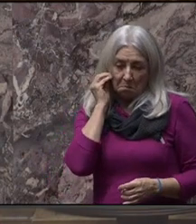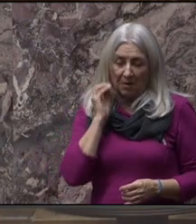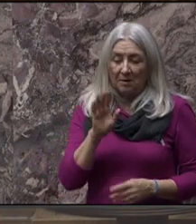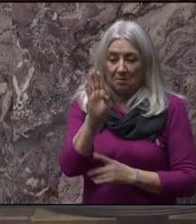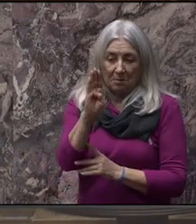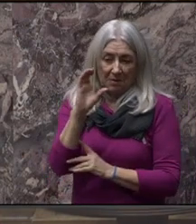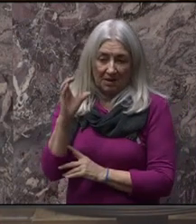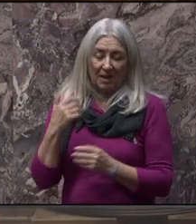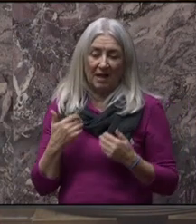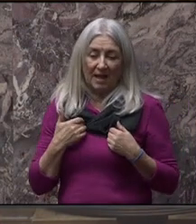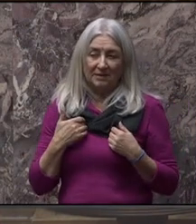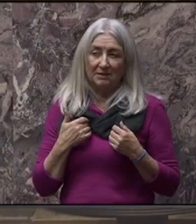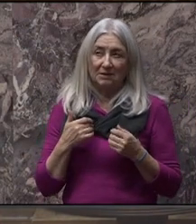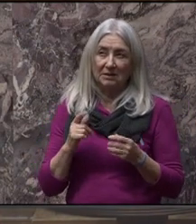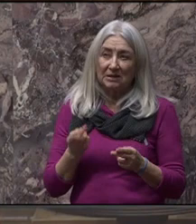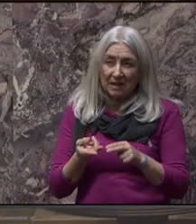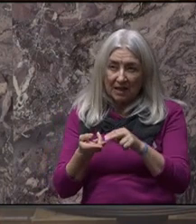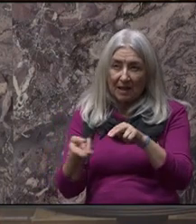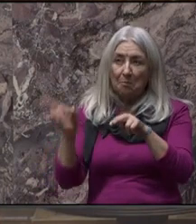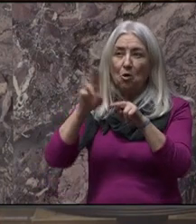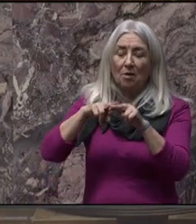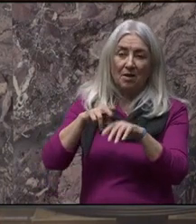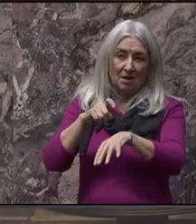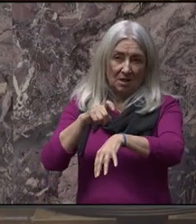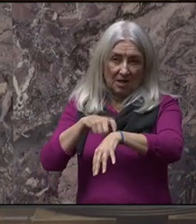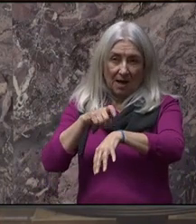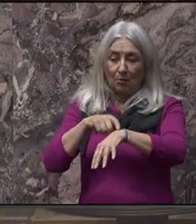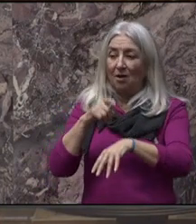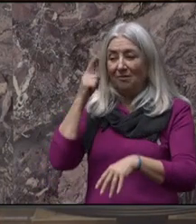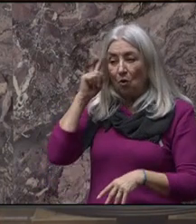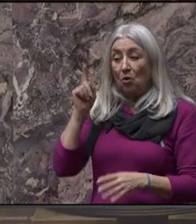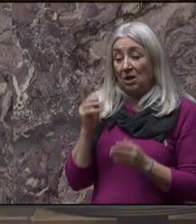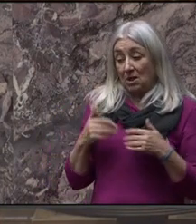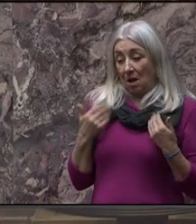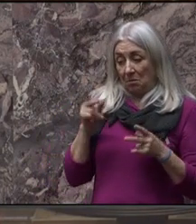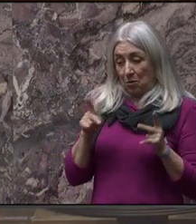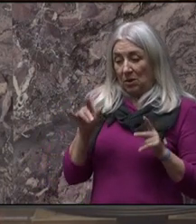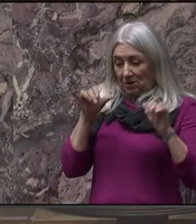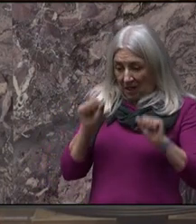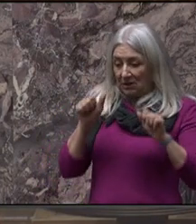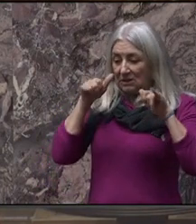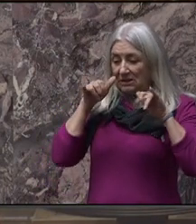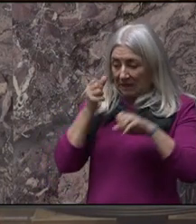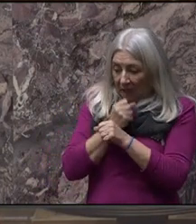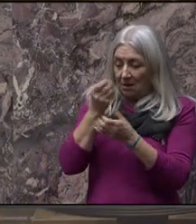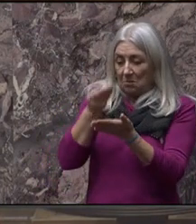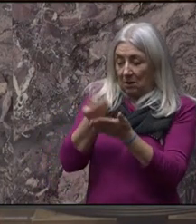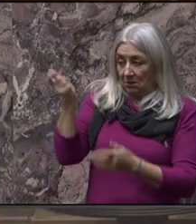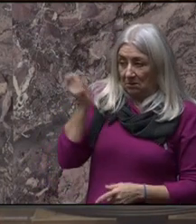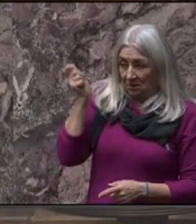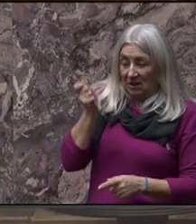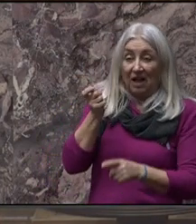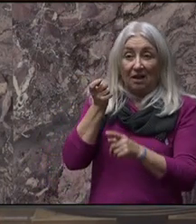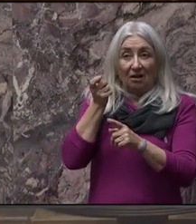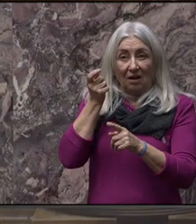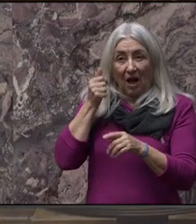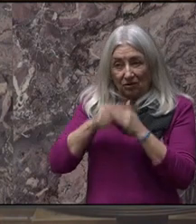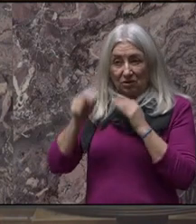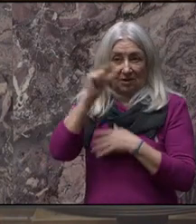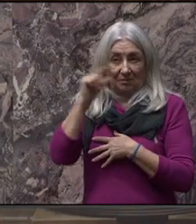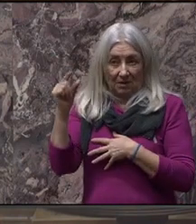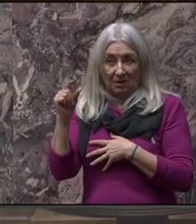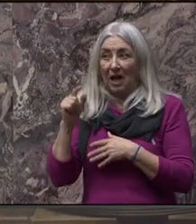of time young adults who were in government care can receive benefits and extended the maximum age to